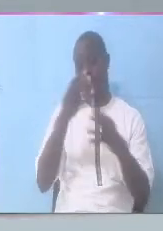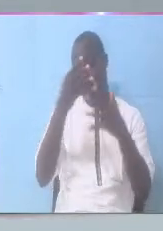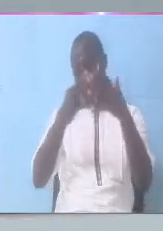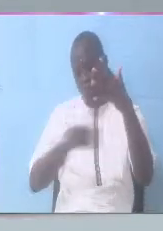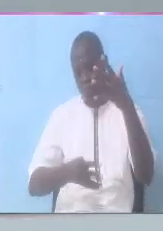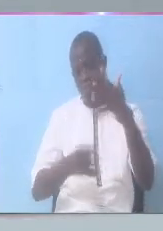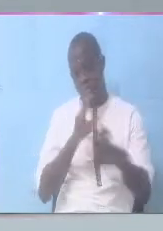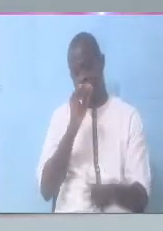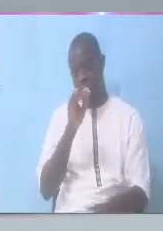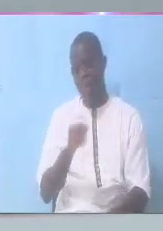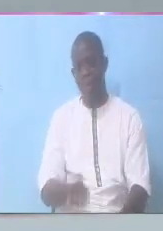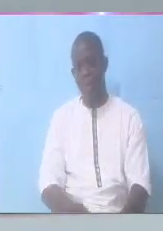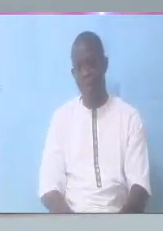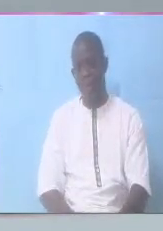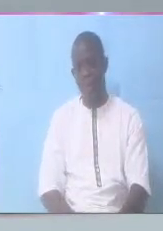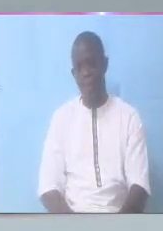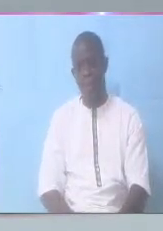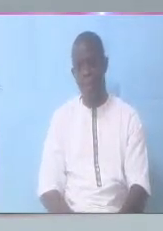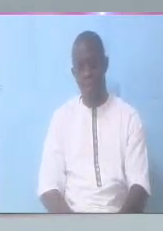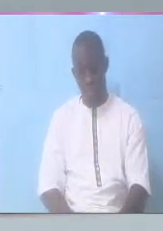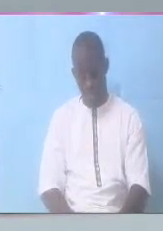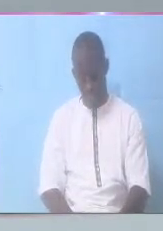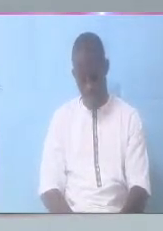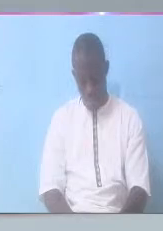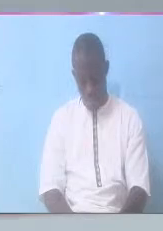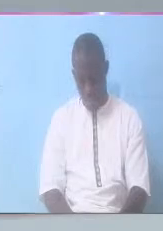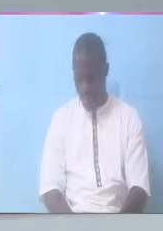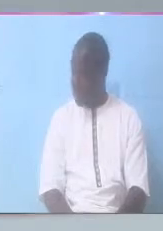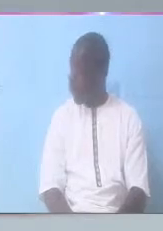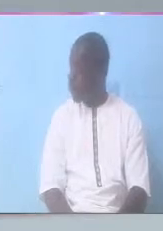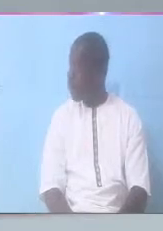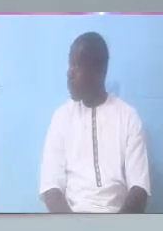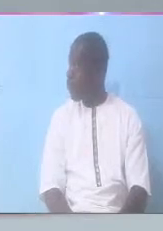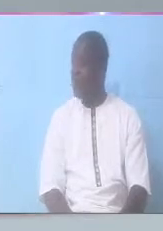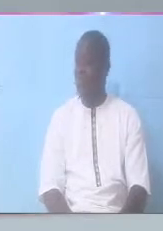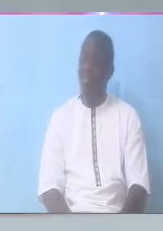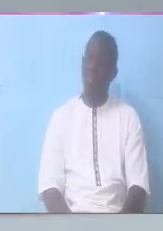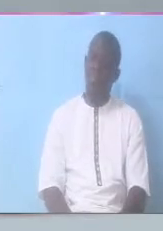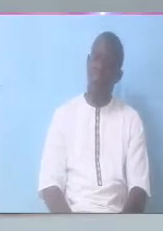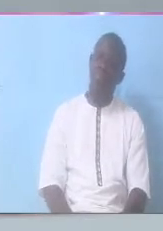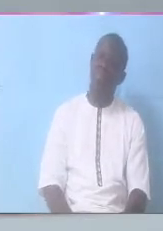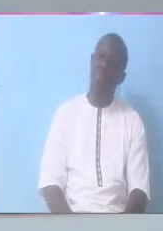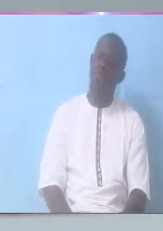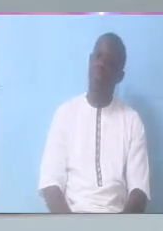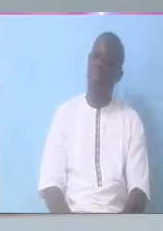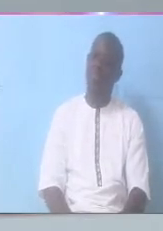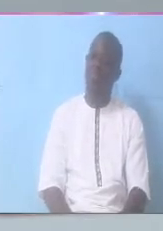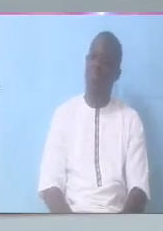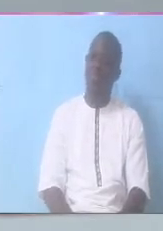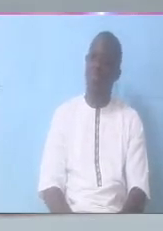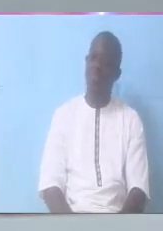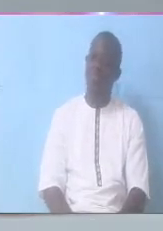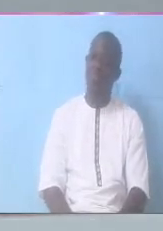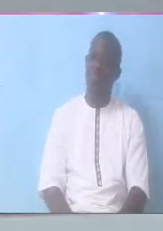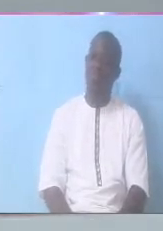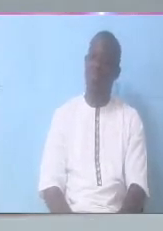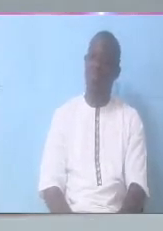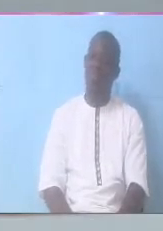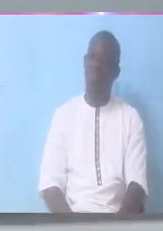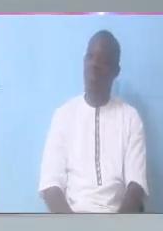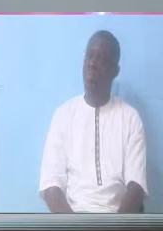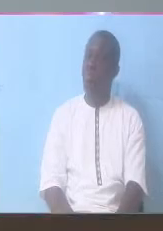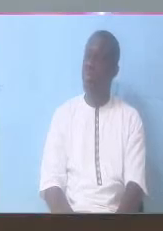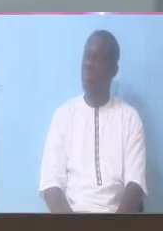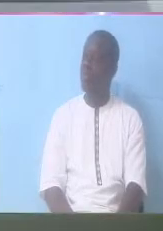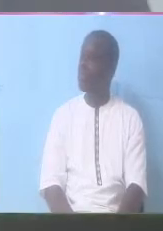Lieutenant Colonel Peter Singate, Tombong Sedi, Turo Jaune, Duta Kamaso, and then I